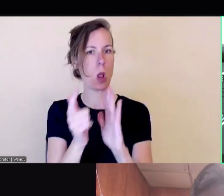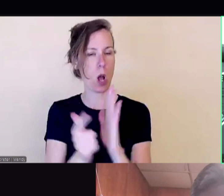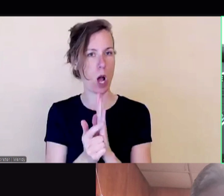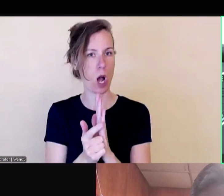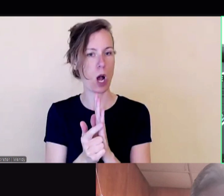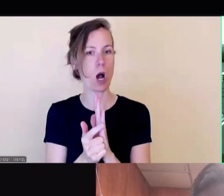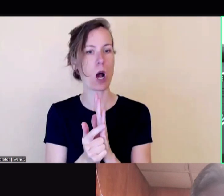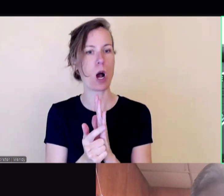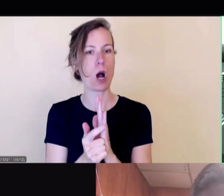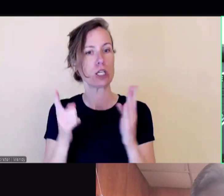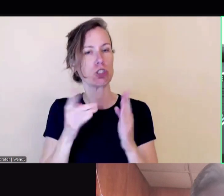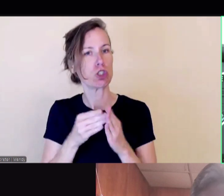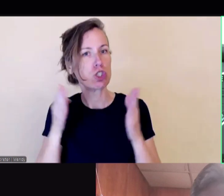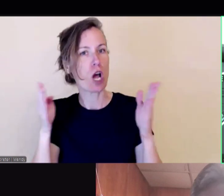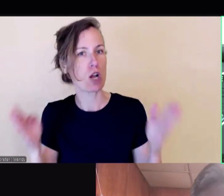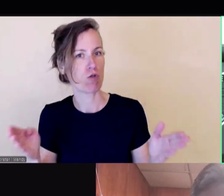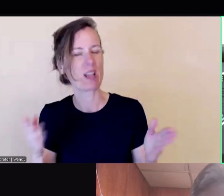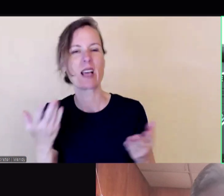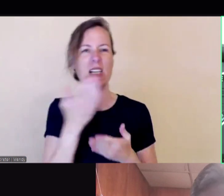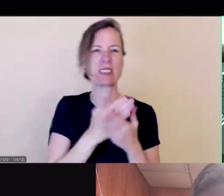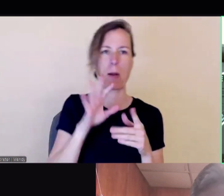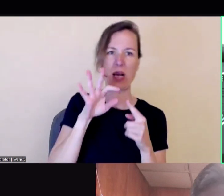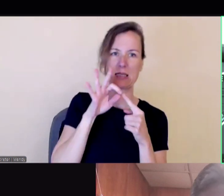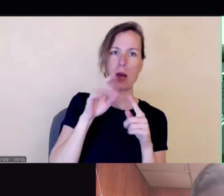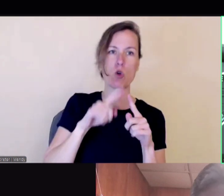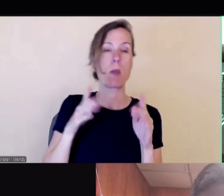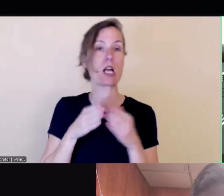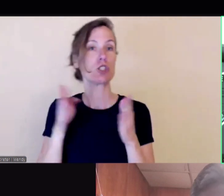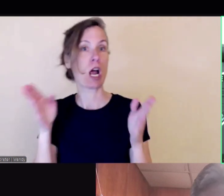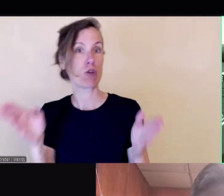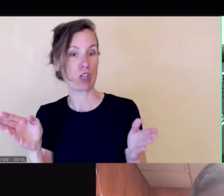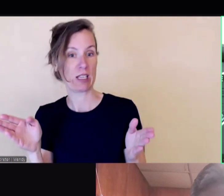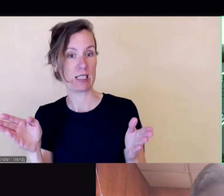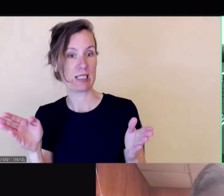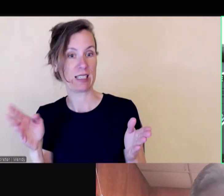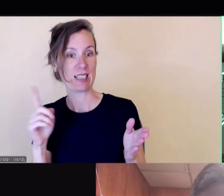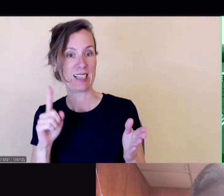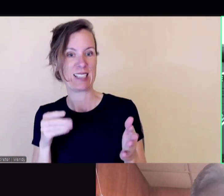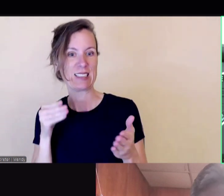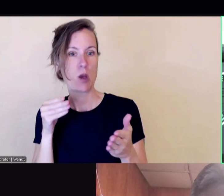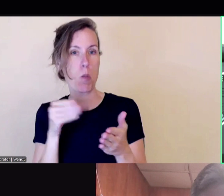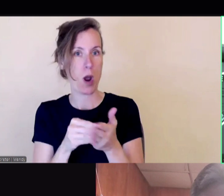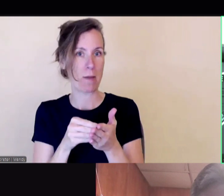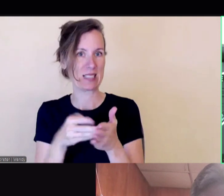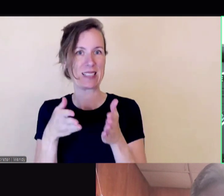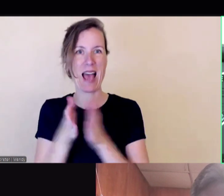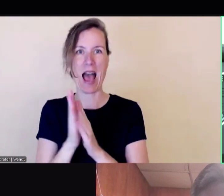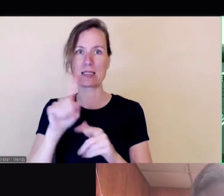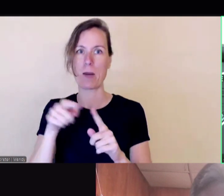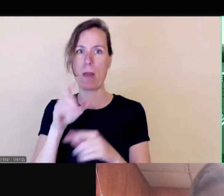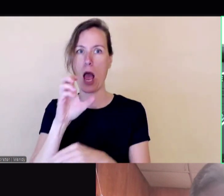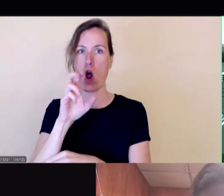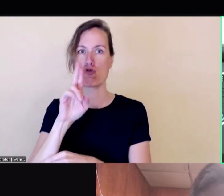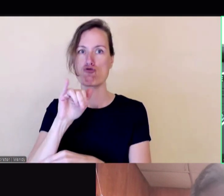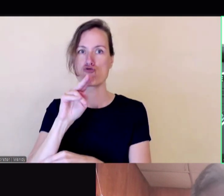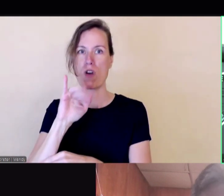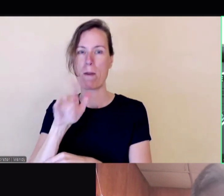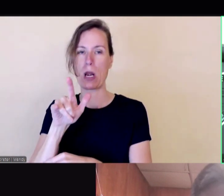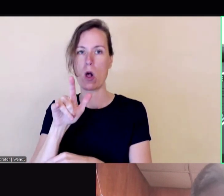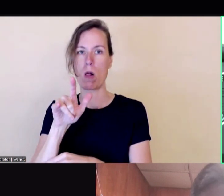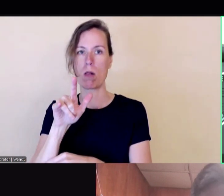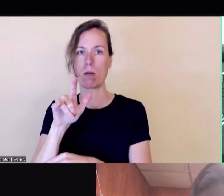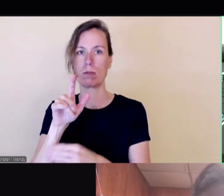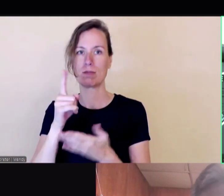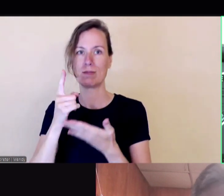generally prohibits asking about a criminal record check until after the first interview. And that is, so